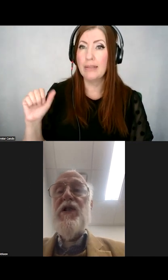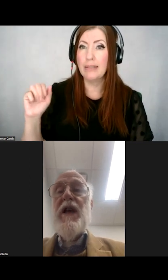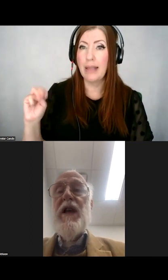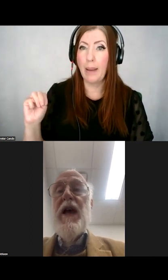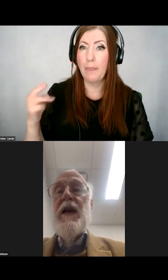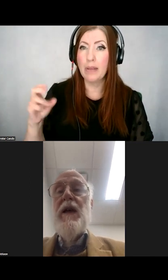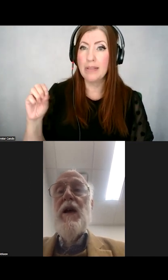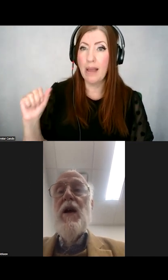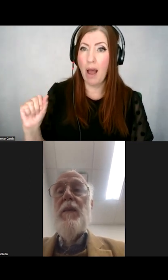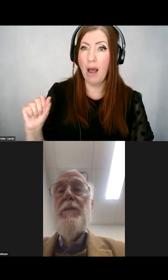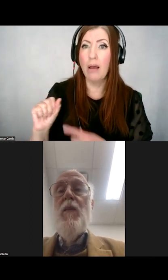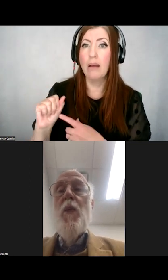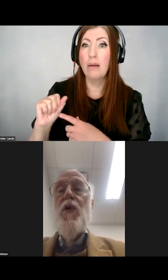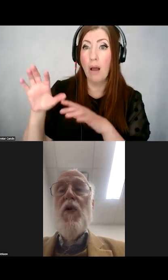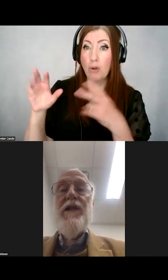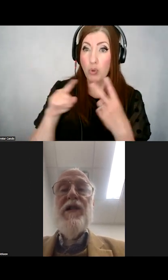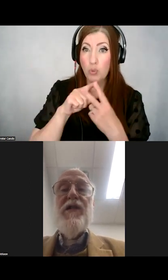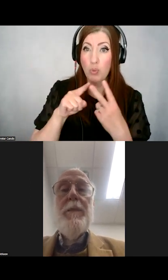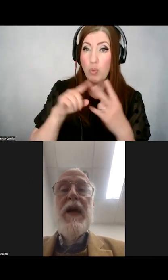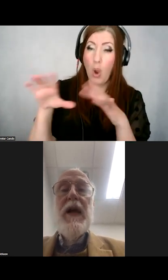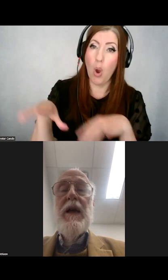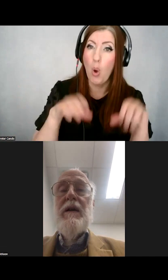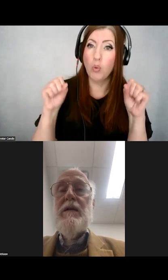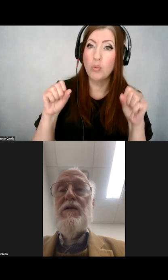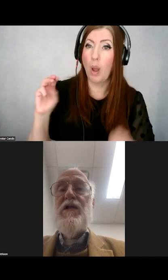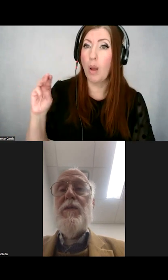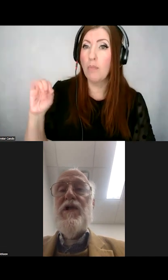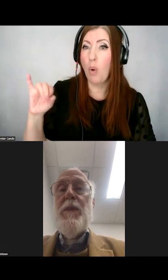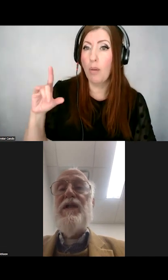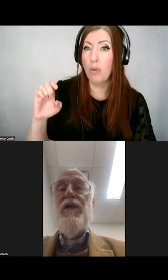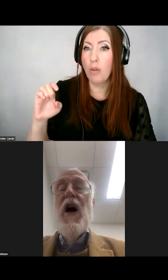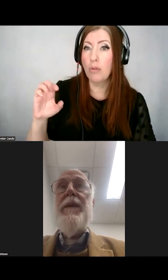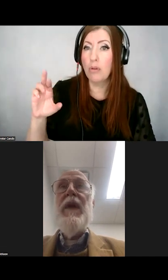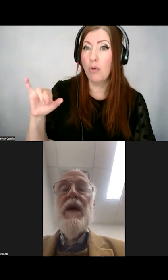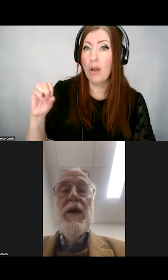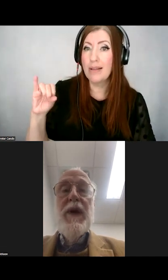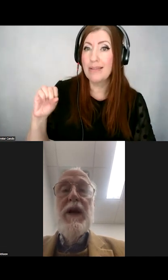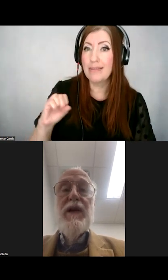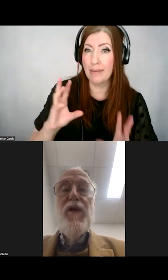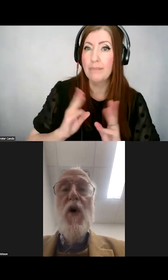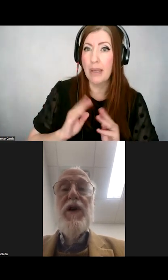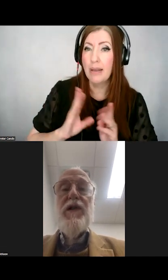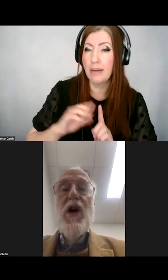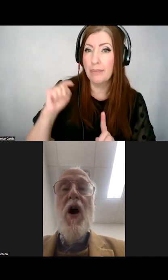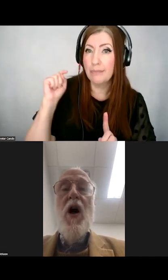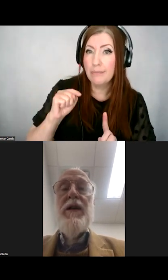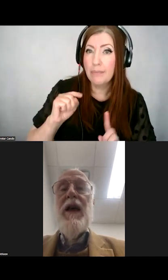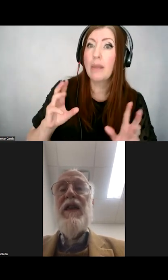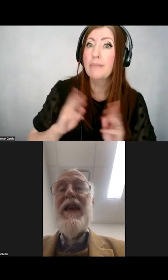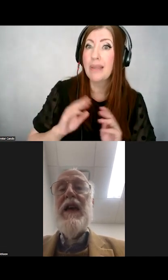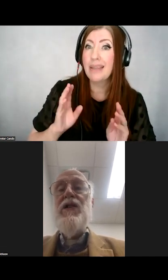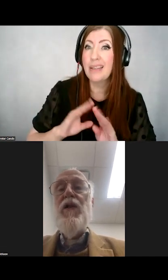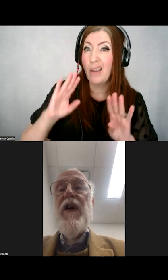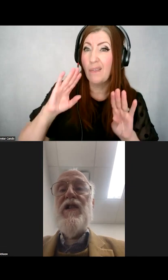are hosting a mobile crisis meeting, and I should specify the meeting is focused